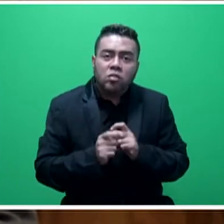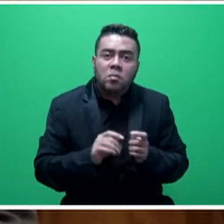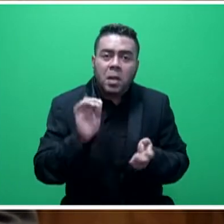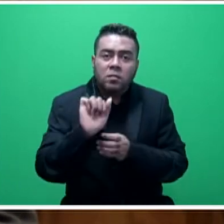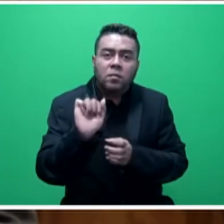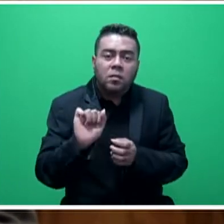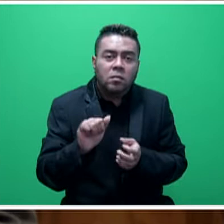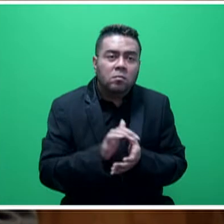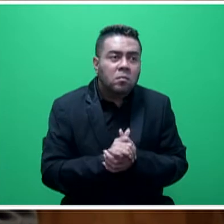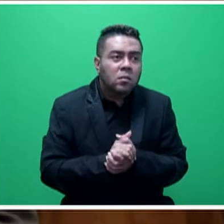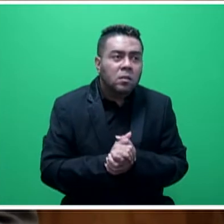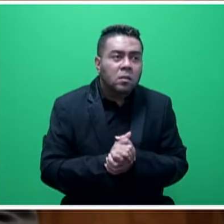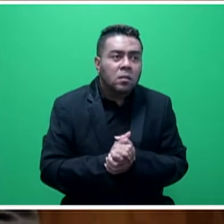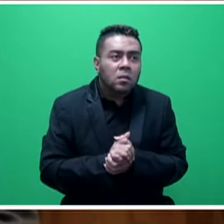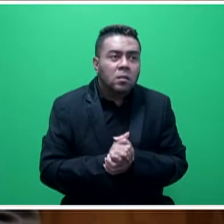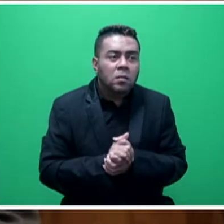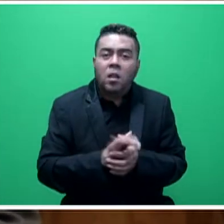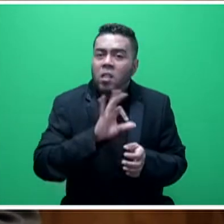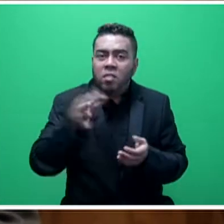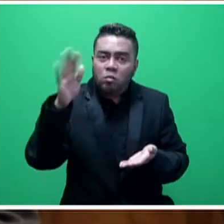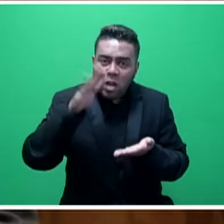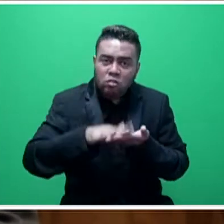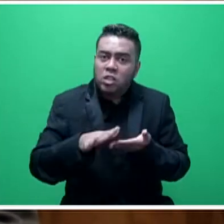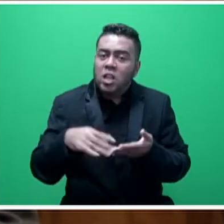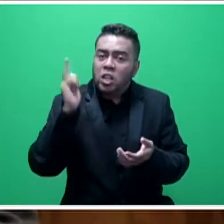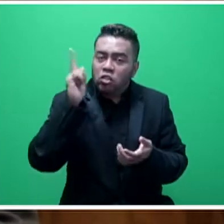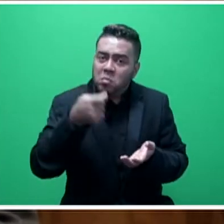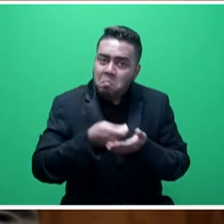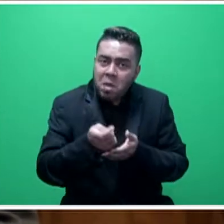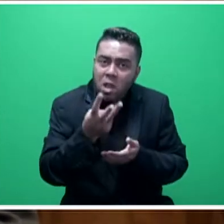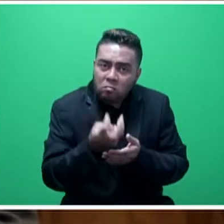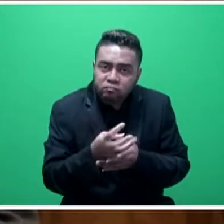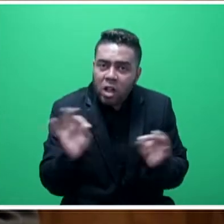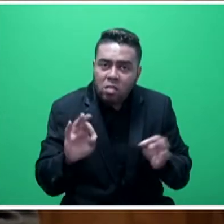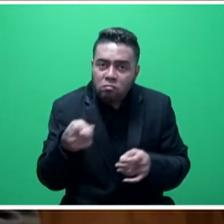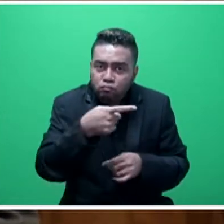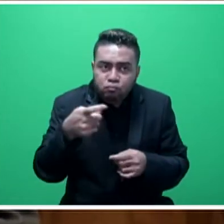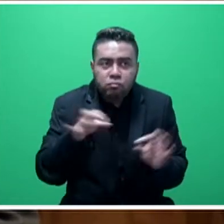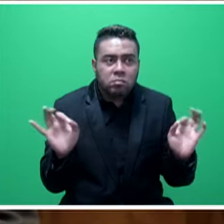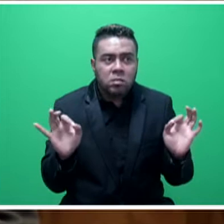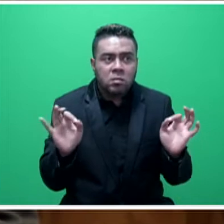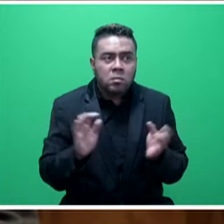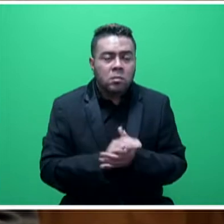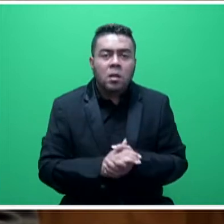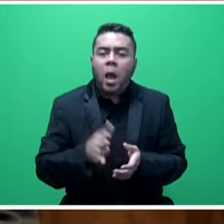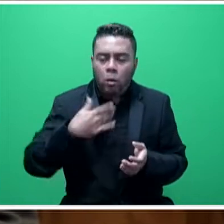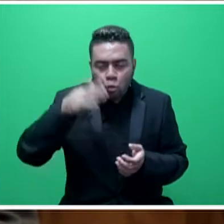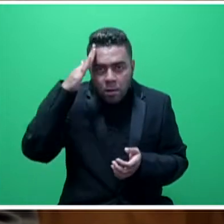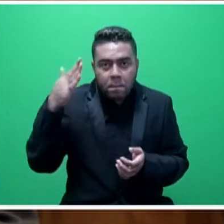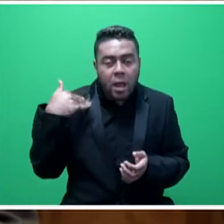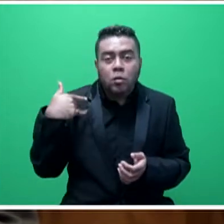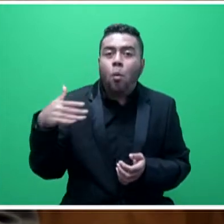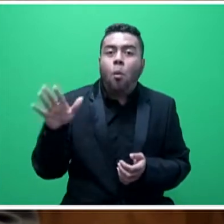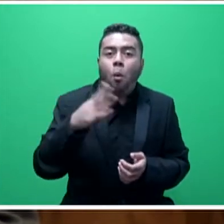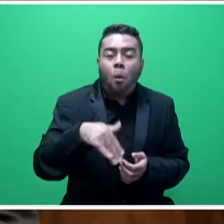continue. There has been no reduction in teacher salaries, like many of those from the other side have asked for. Let me remind the Honourable Opposition